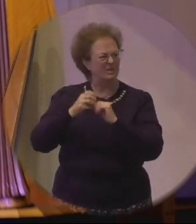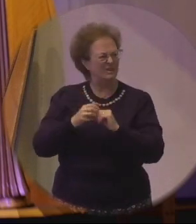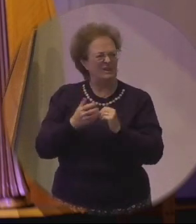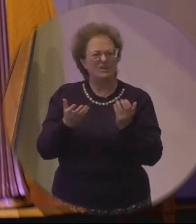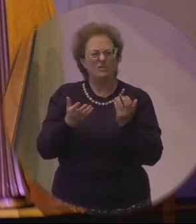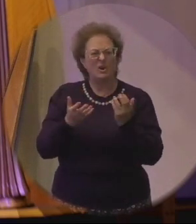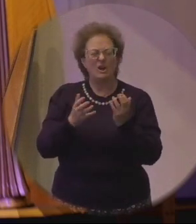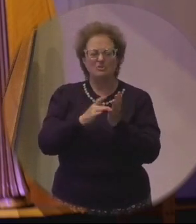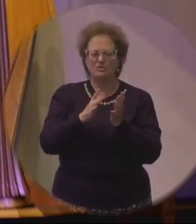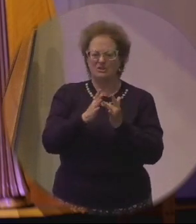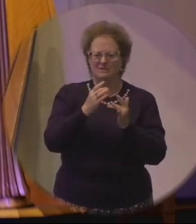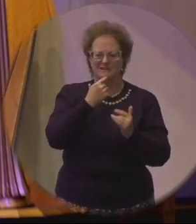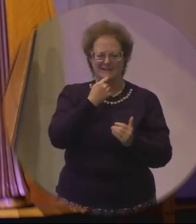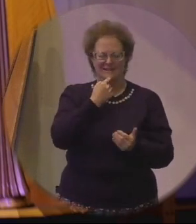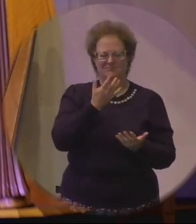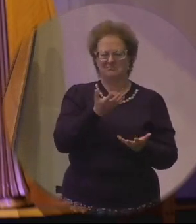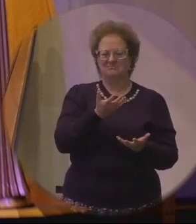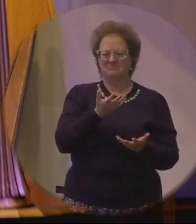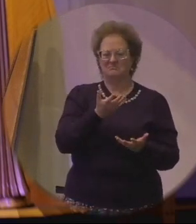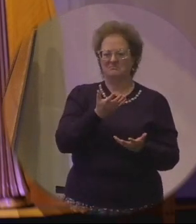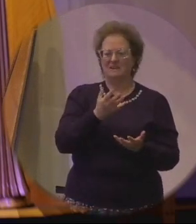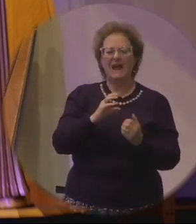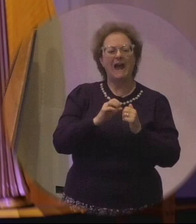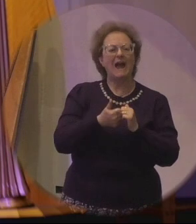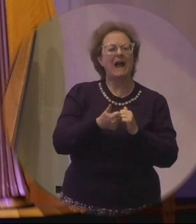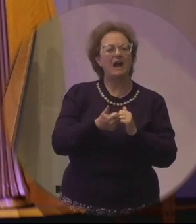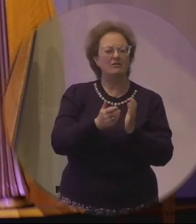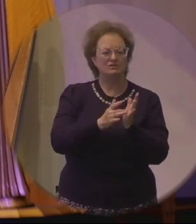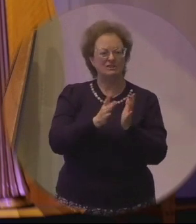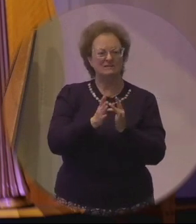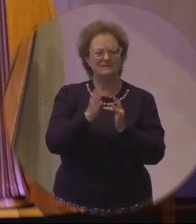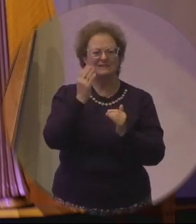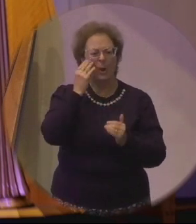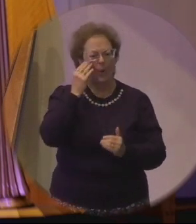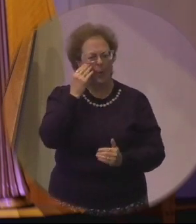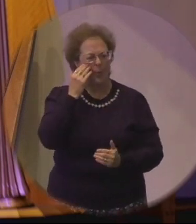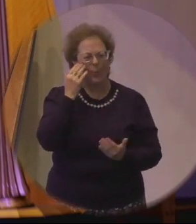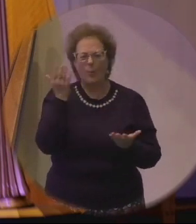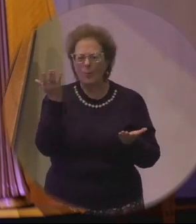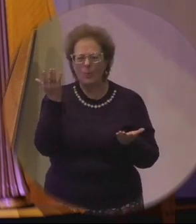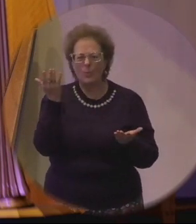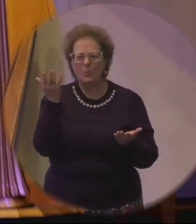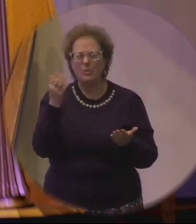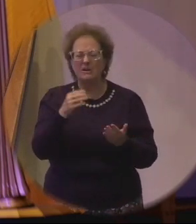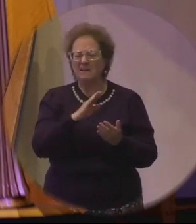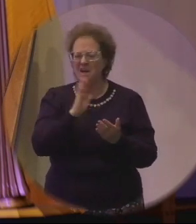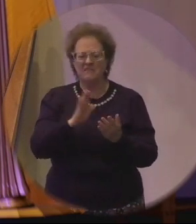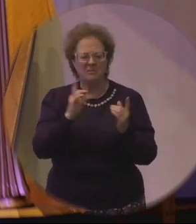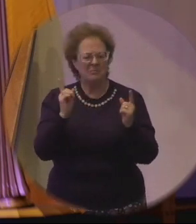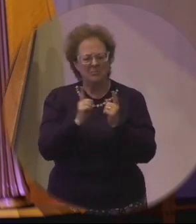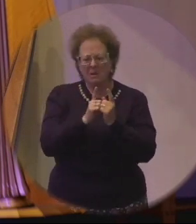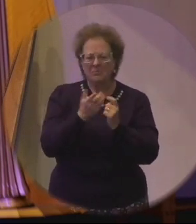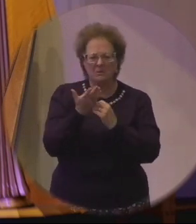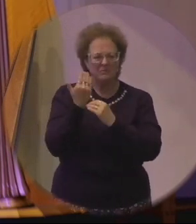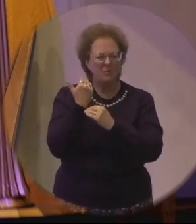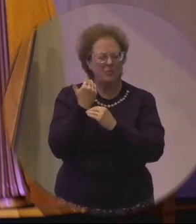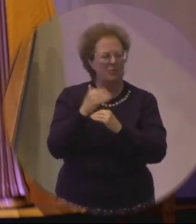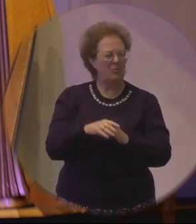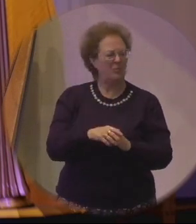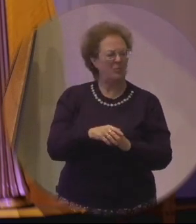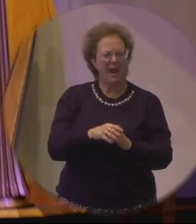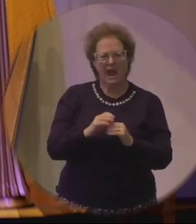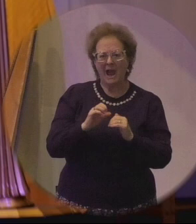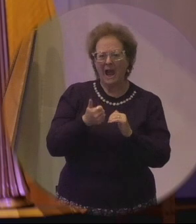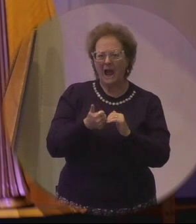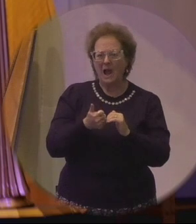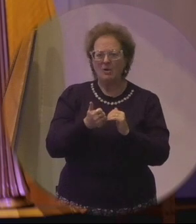what Jesus is saying here. How could Jesus know him? He hasn't met Jesus before. So